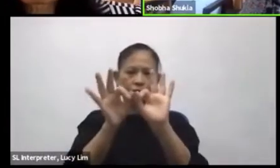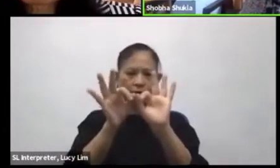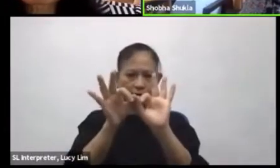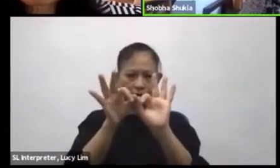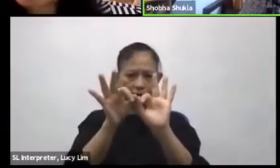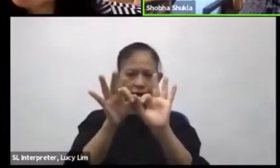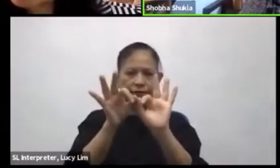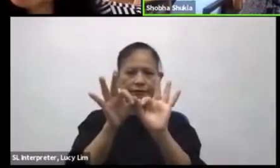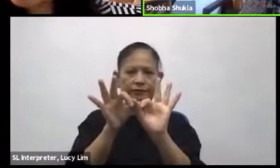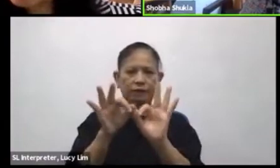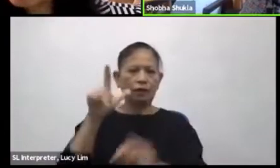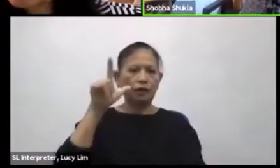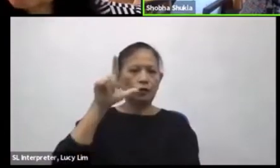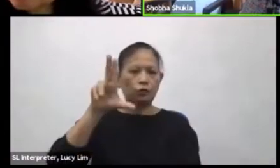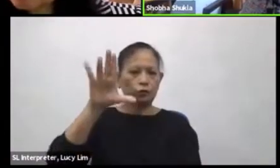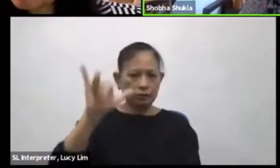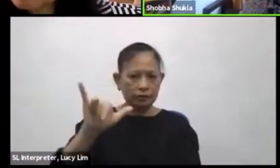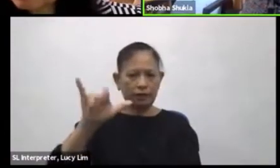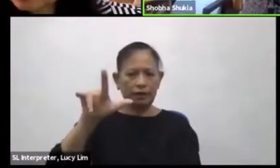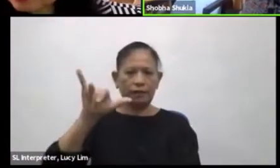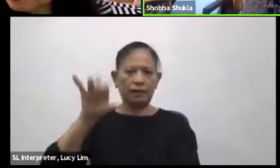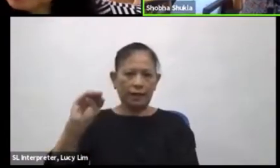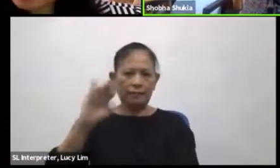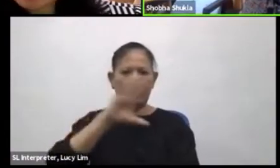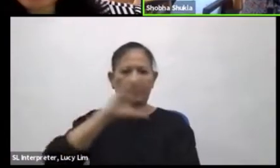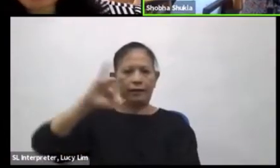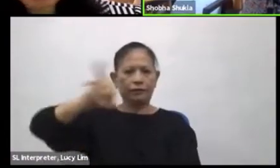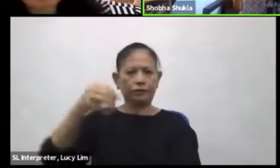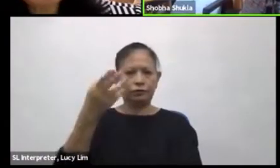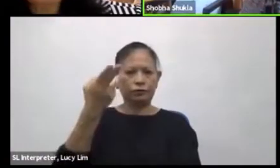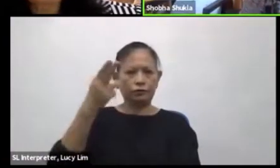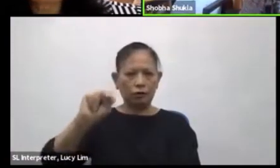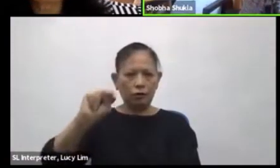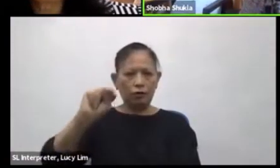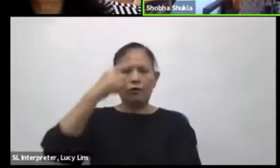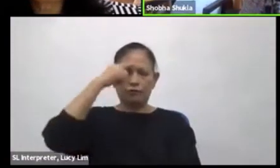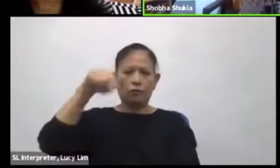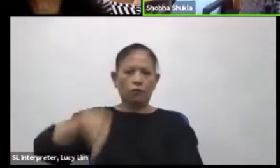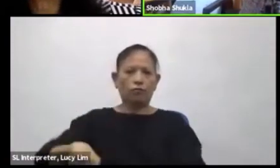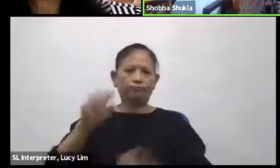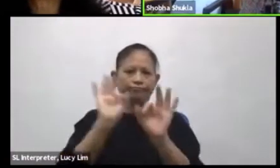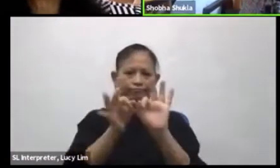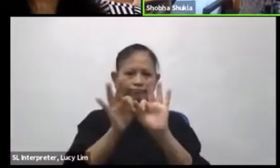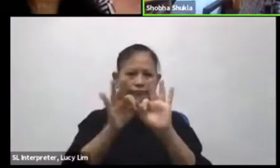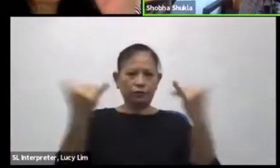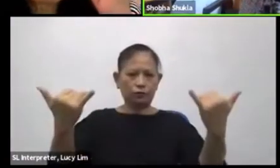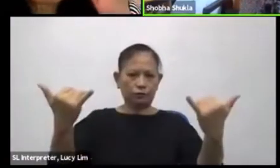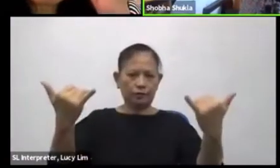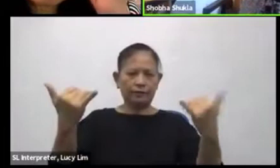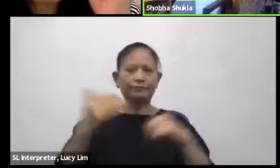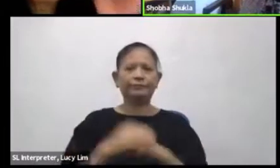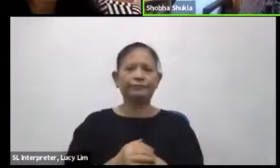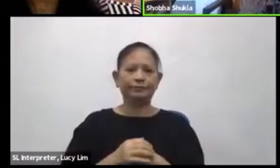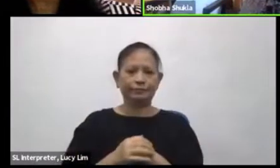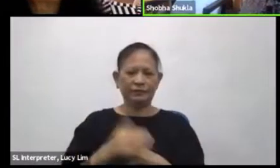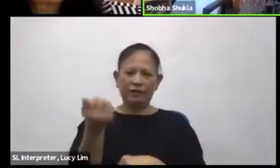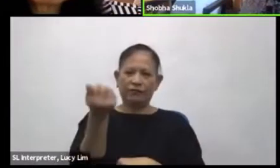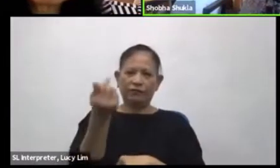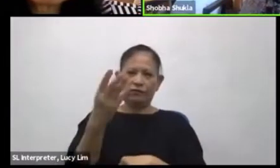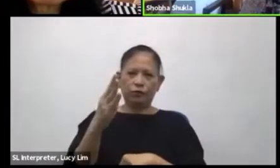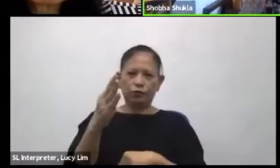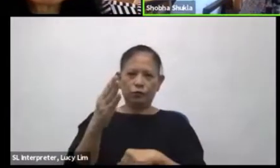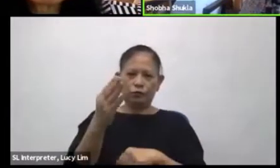today, Lucy Lim and John Baliza, who will guide today's session. Just a few quick